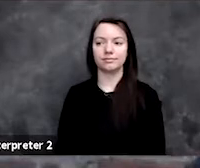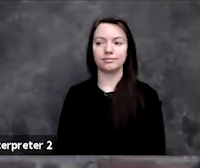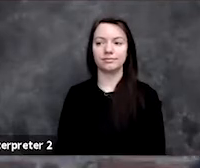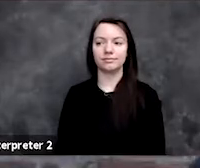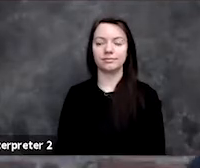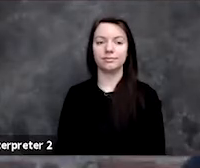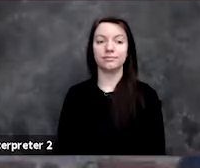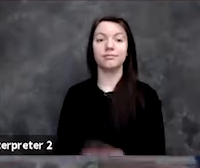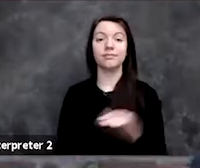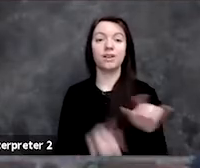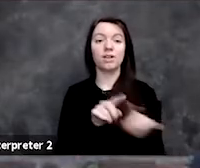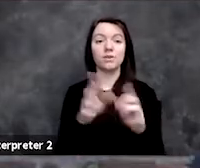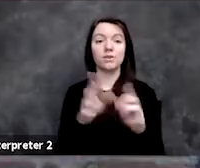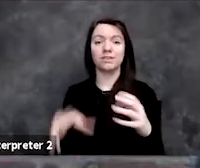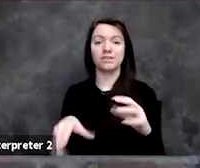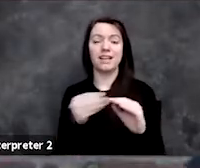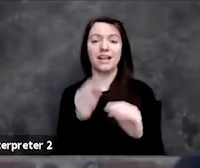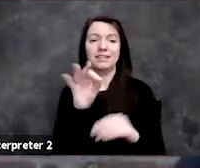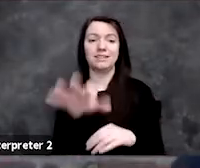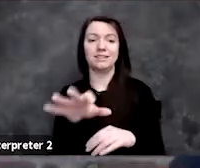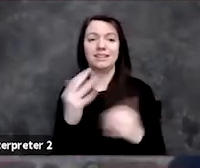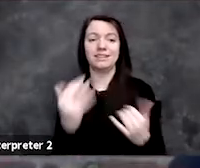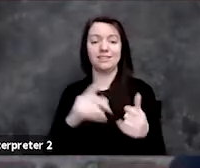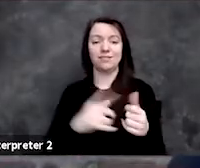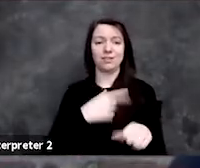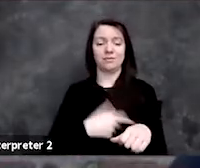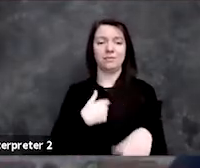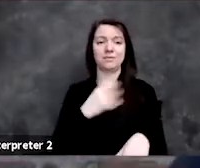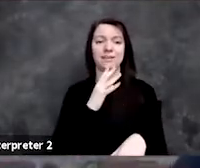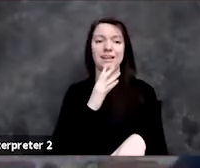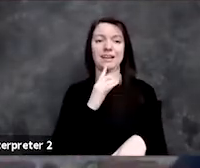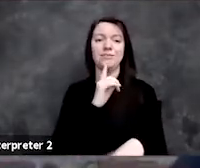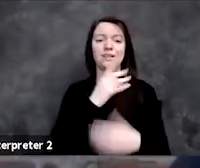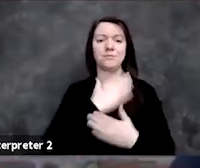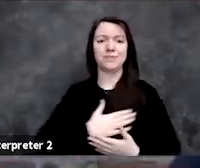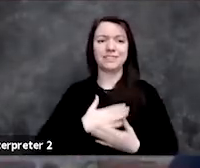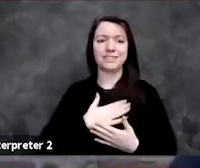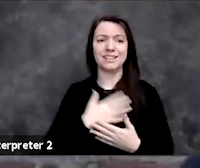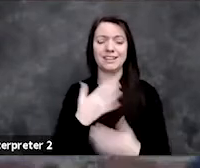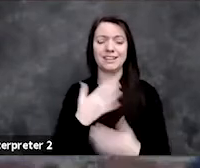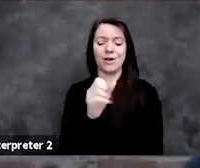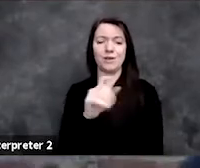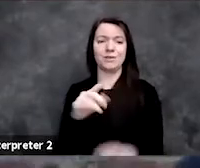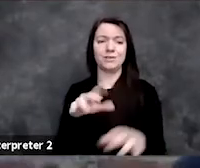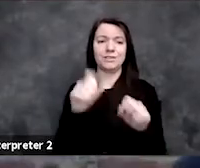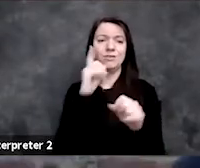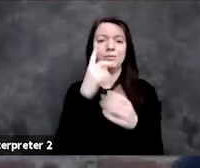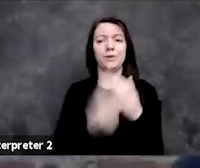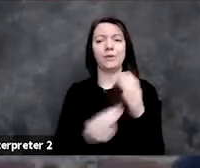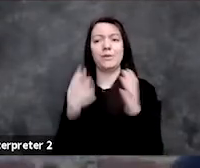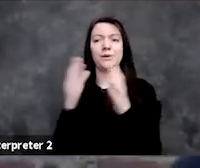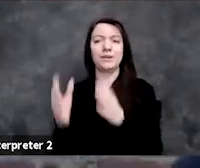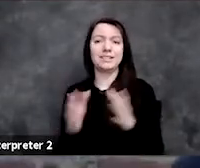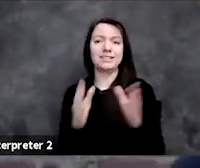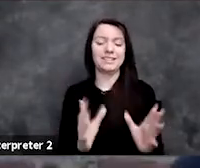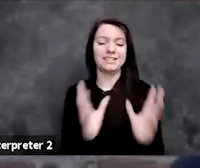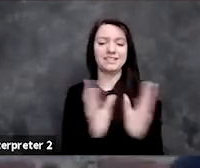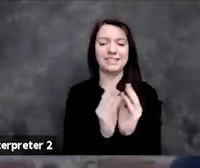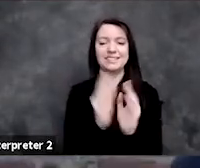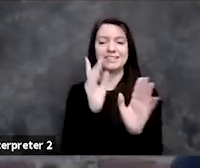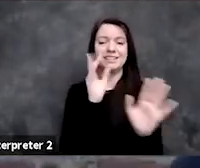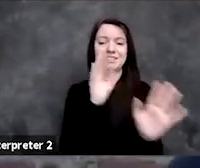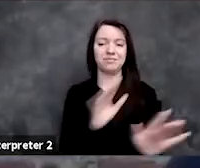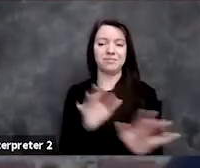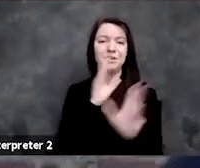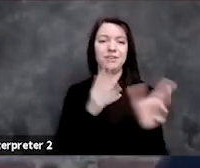um i'd also like to add i didn't um since it's the first time i'm speaking that i really appreciate the hosts uh both for organizing this session and for uh